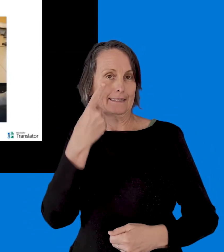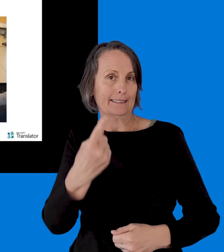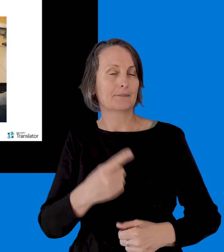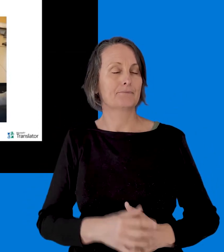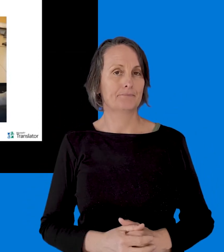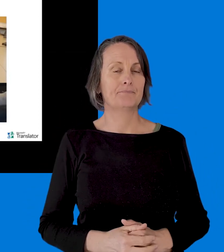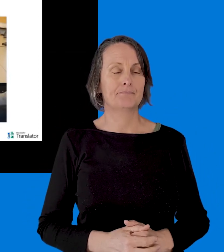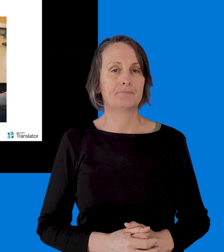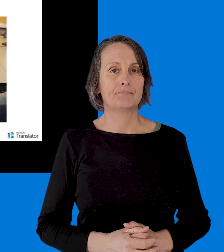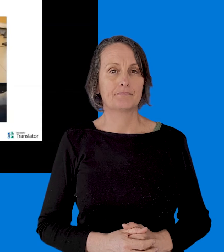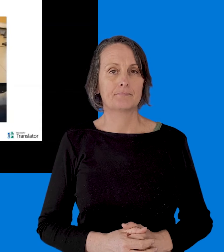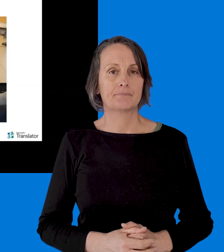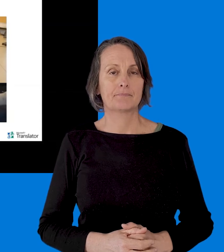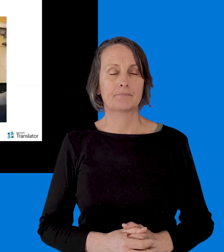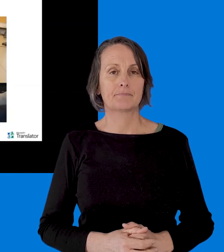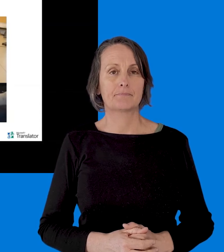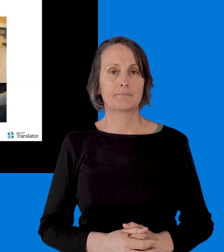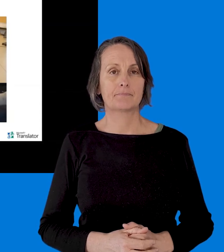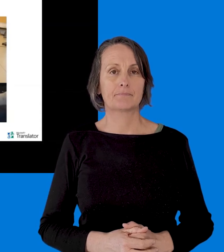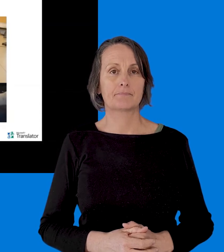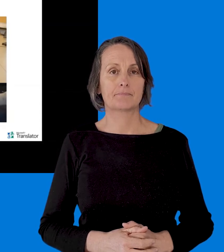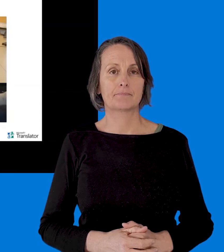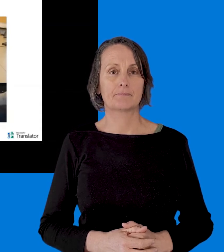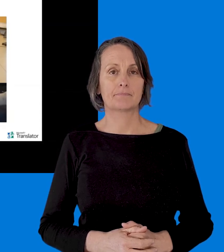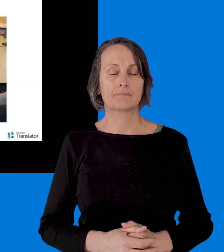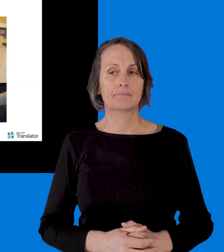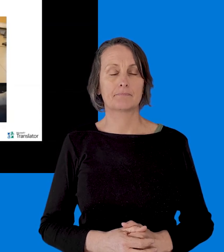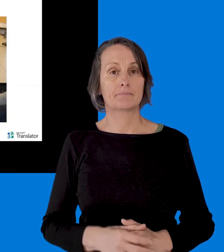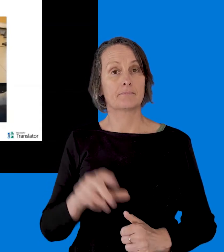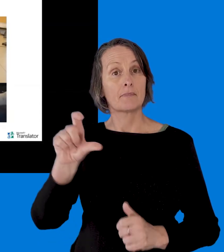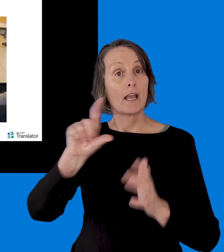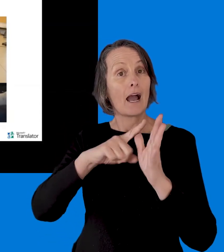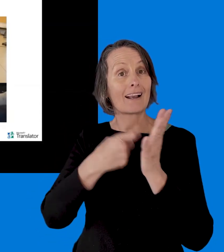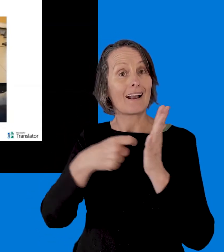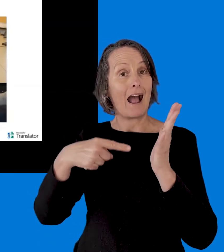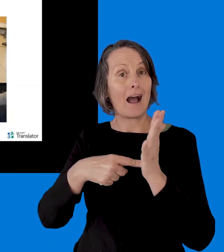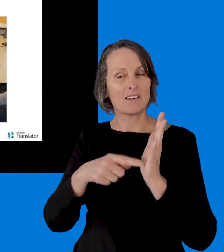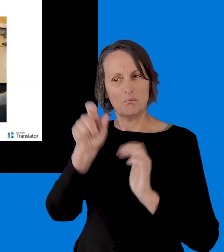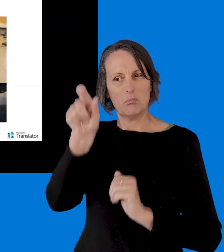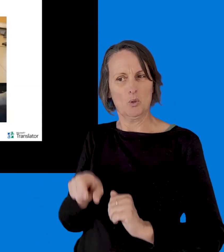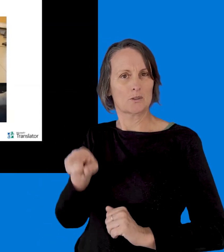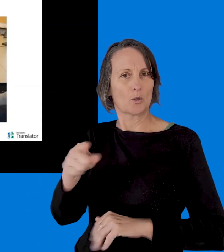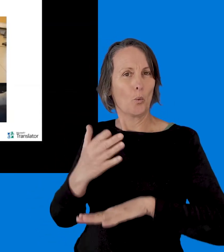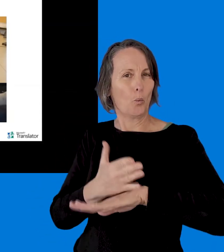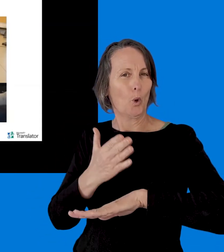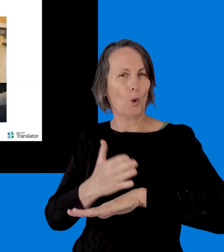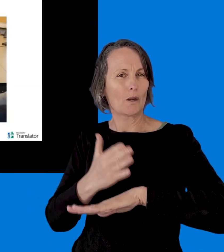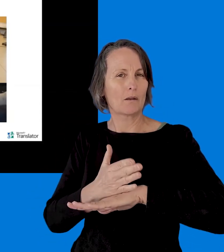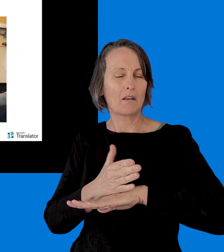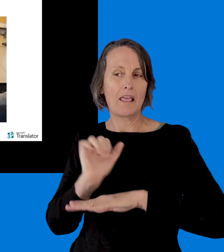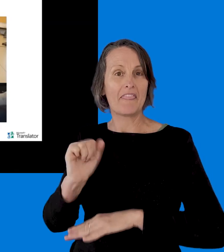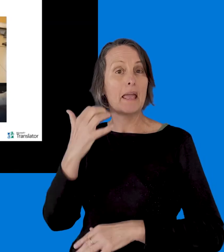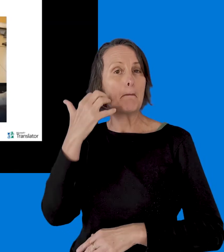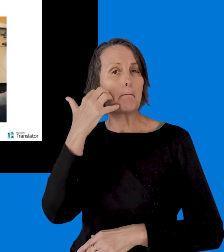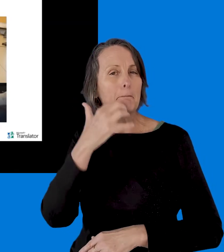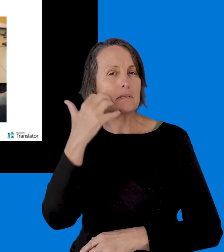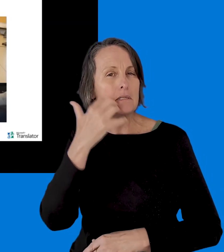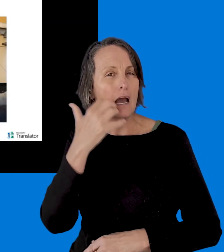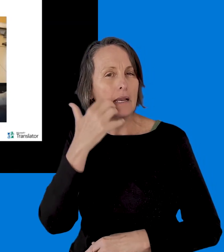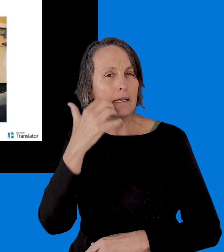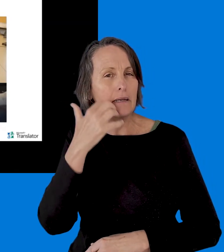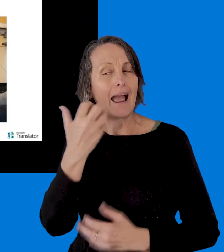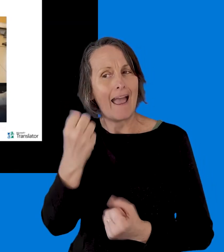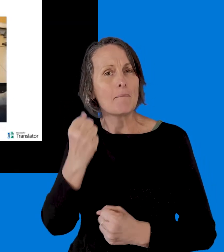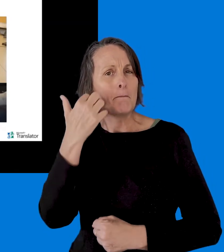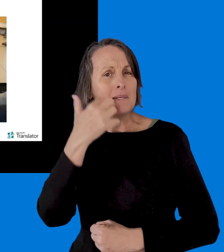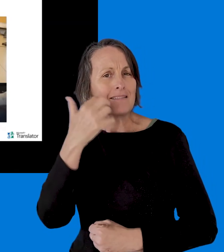The CART captionist typically has an error rate, so we measure the amount of error, an error rate